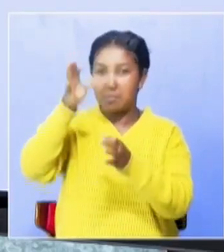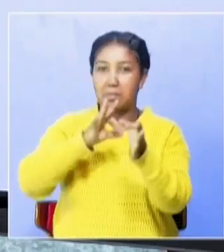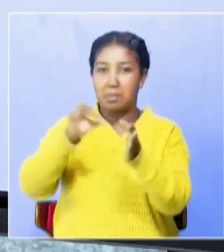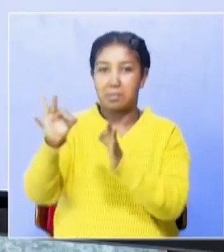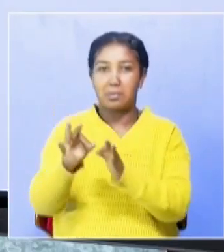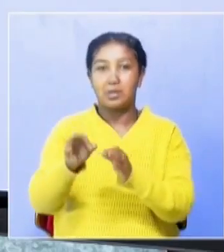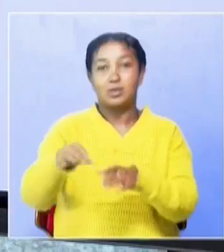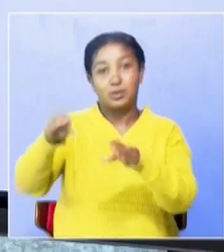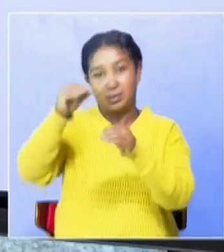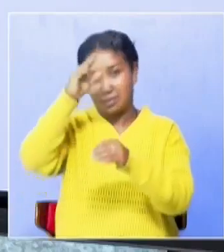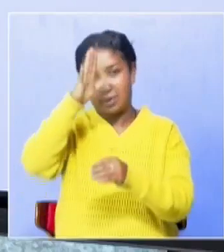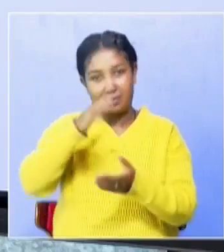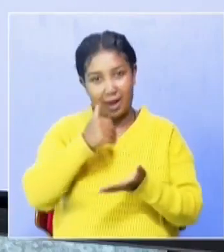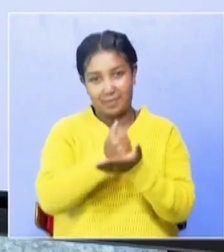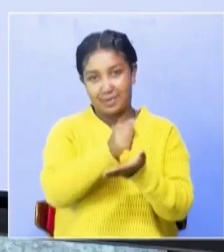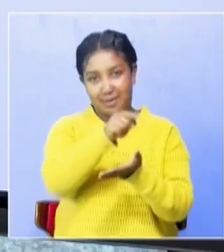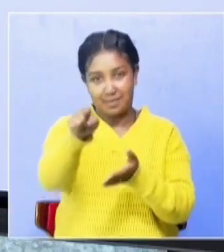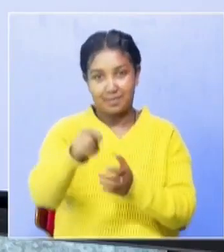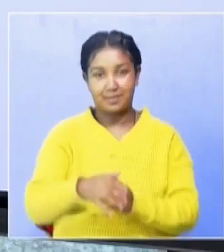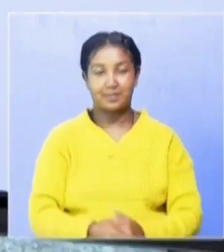Students' parents, please help them.